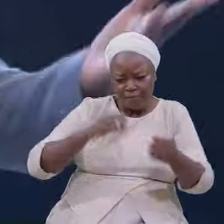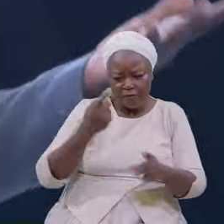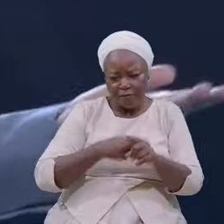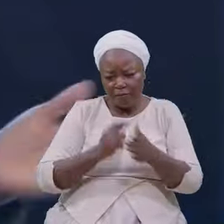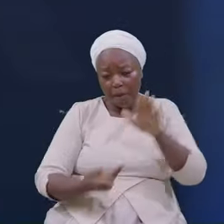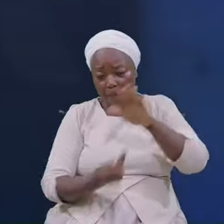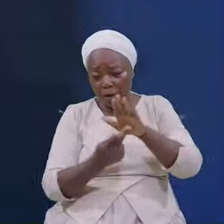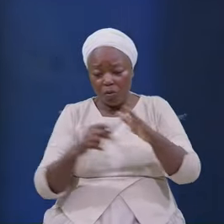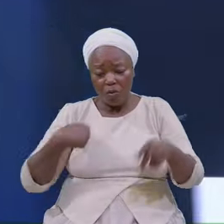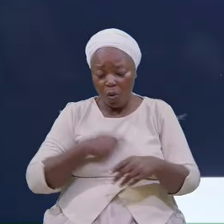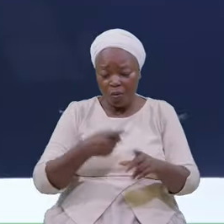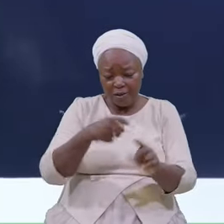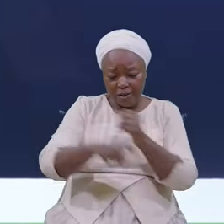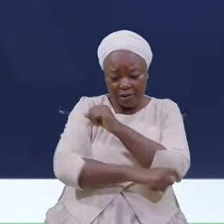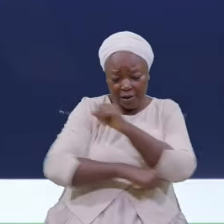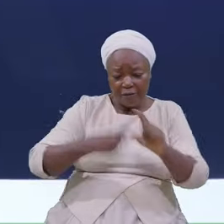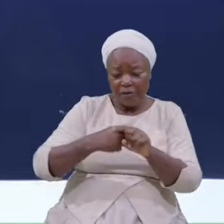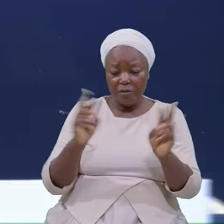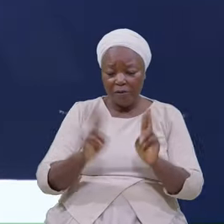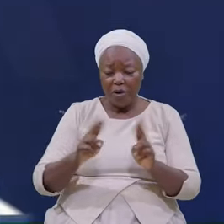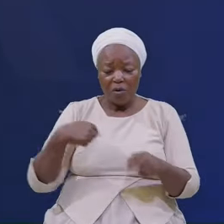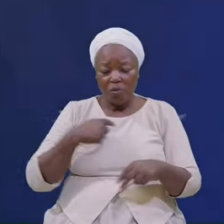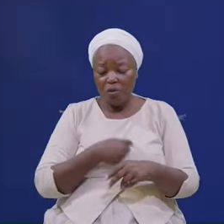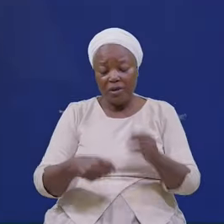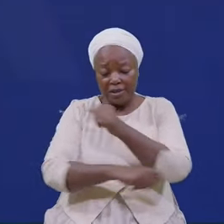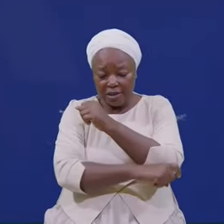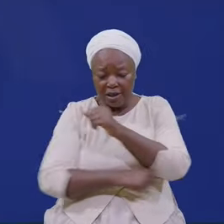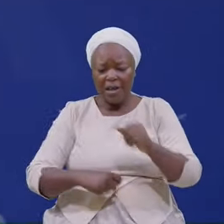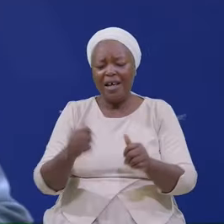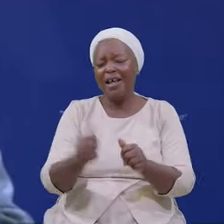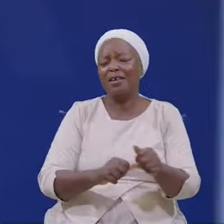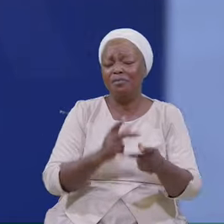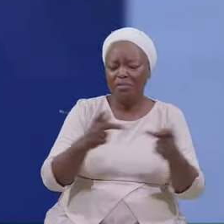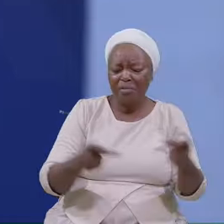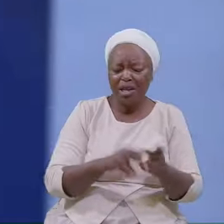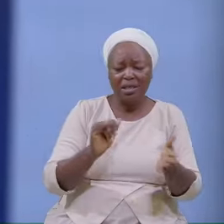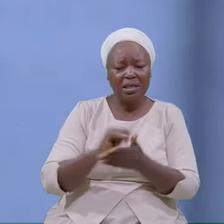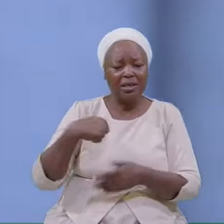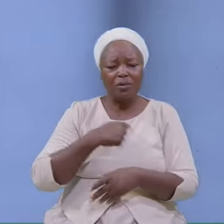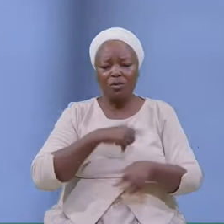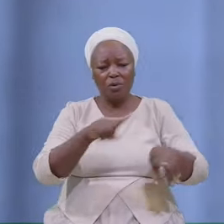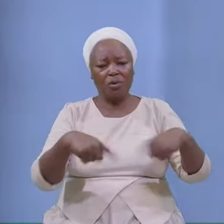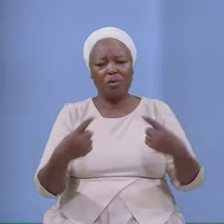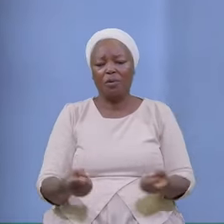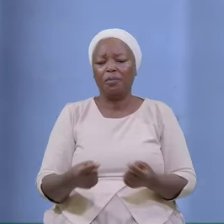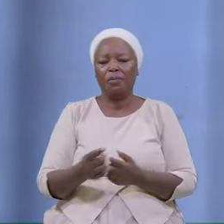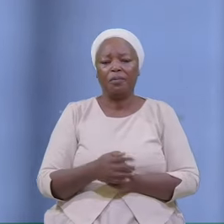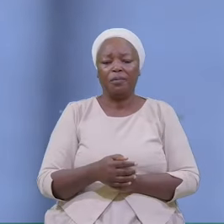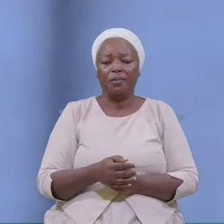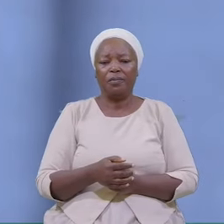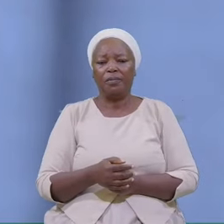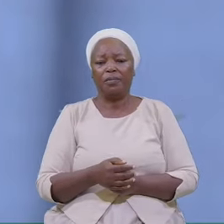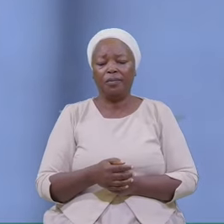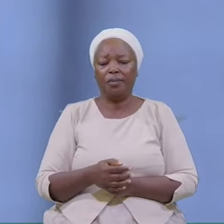We steal from the fridge. We steal everywhere we go. On va. Papa n'est pas là. Maman n'est pas là. Directement, on